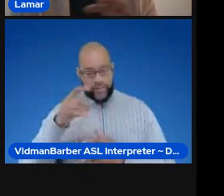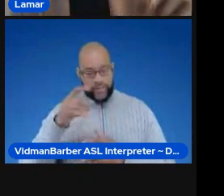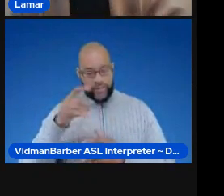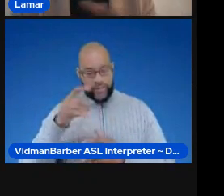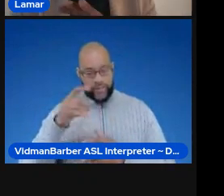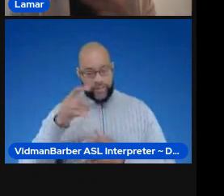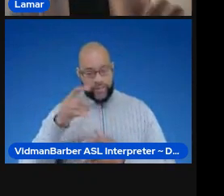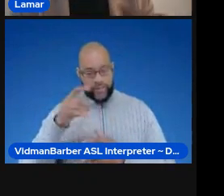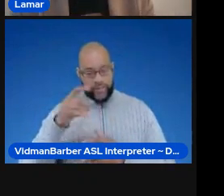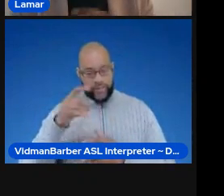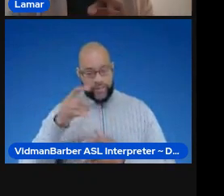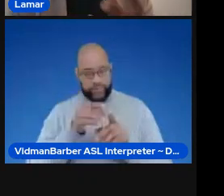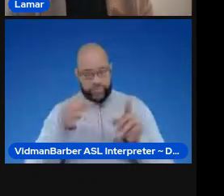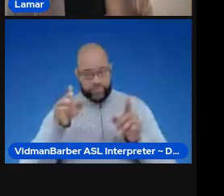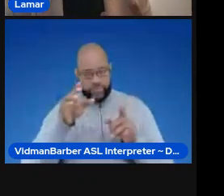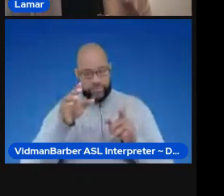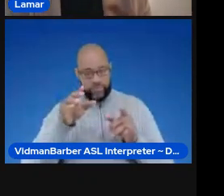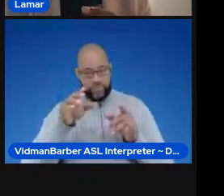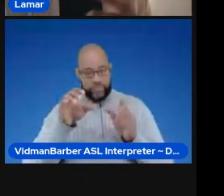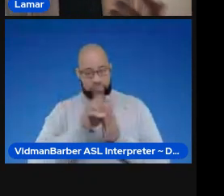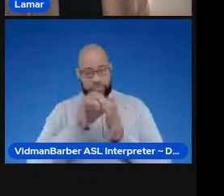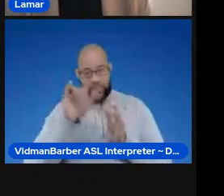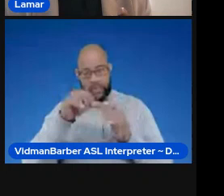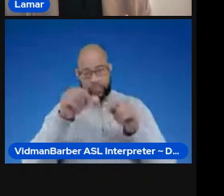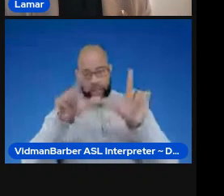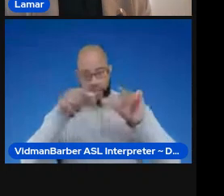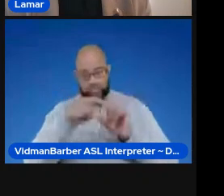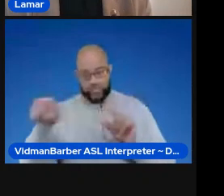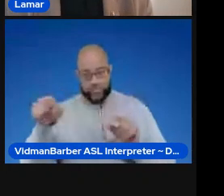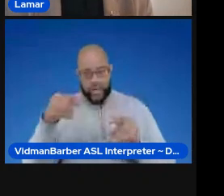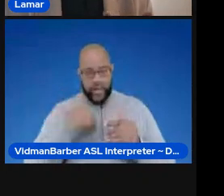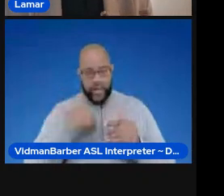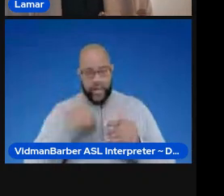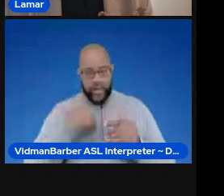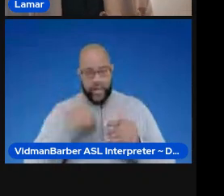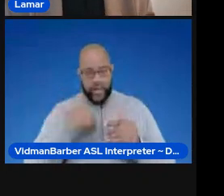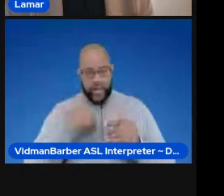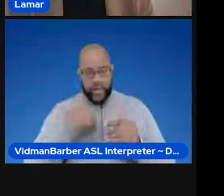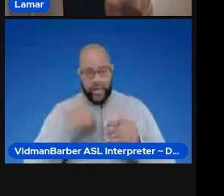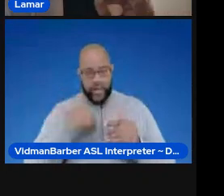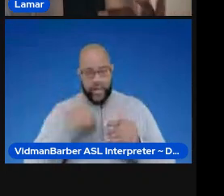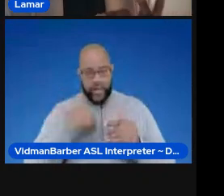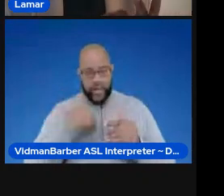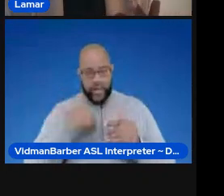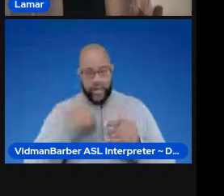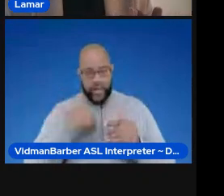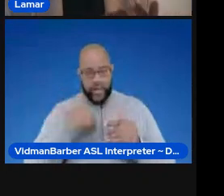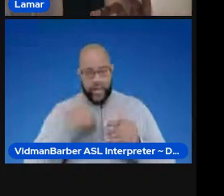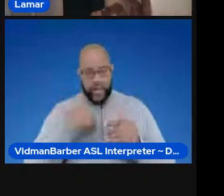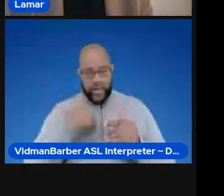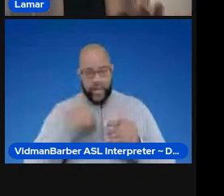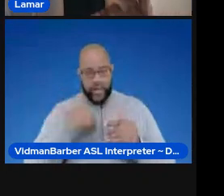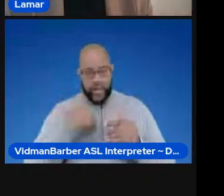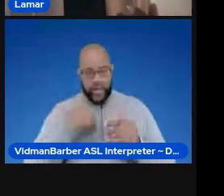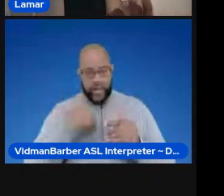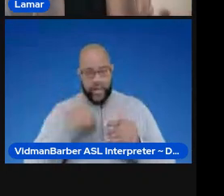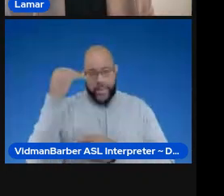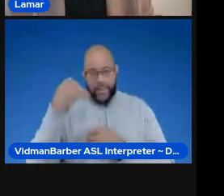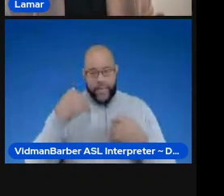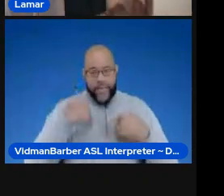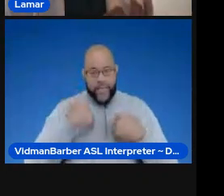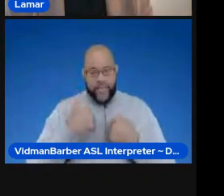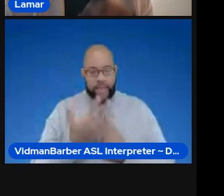diagram on the top in blue, we have what we call the signal sequence. And then in black, we have 5